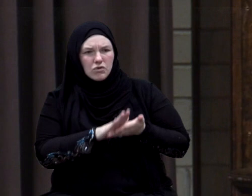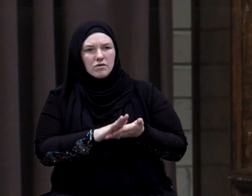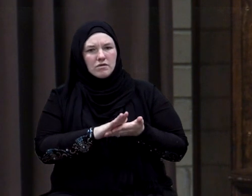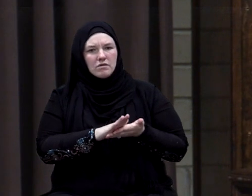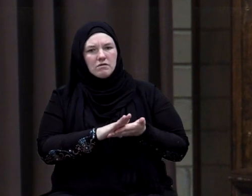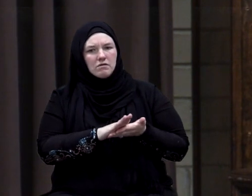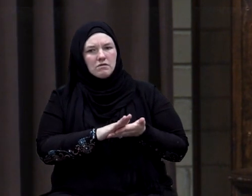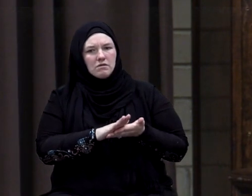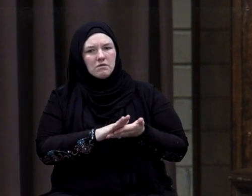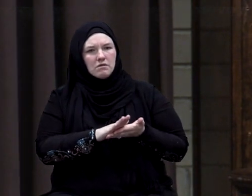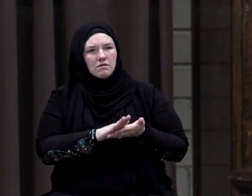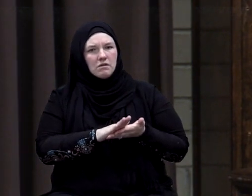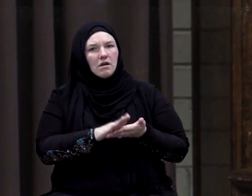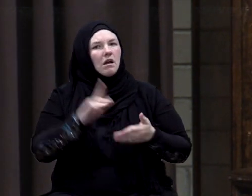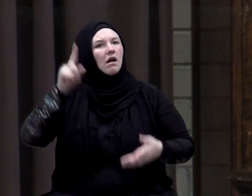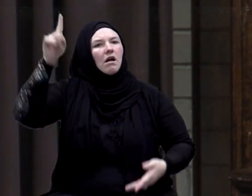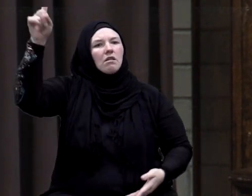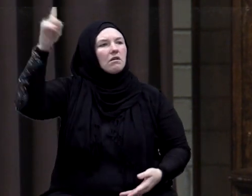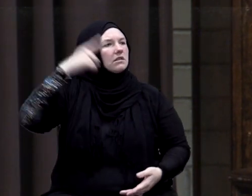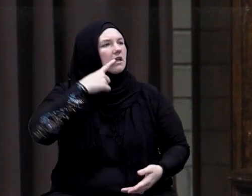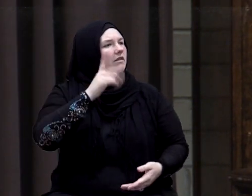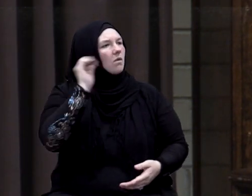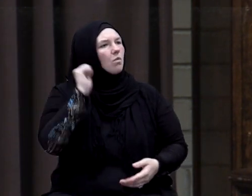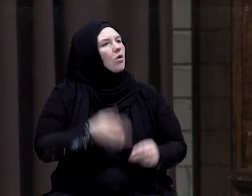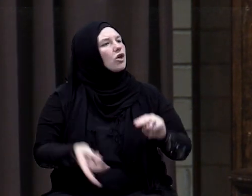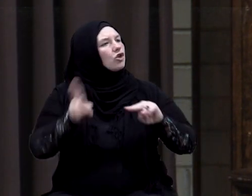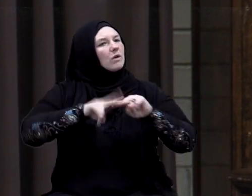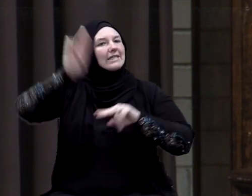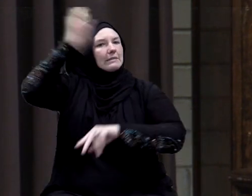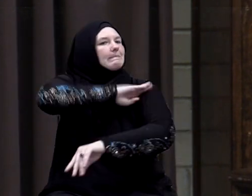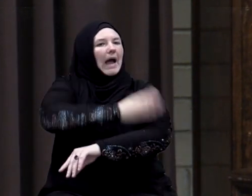would not increase my dominion a bit. Nothing.